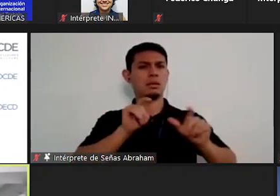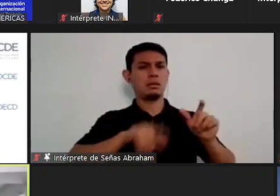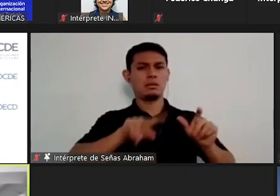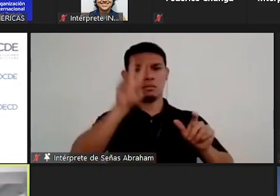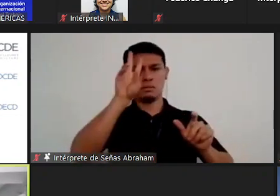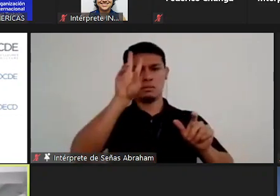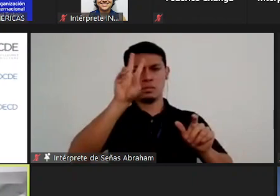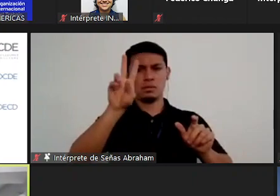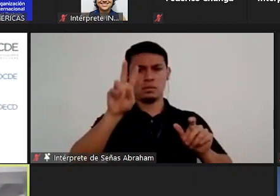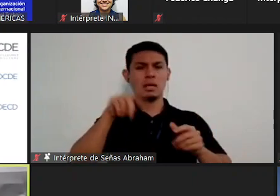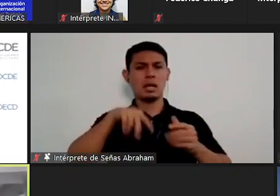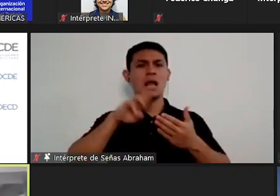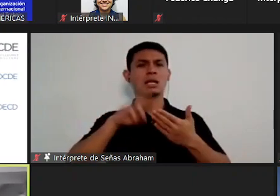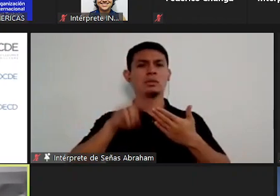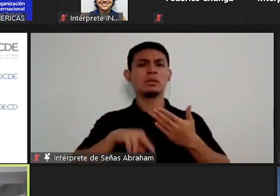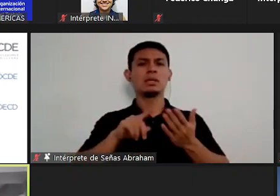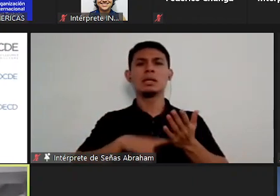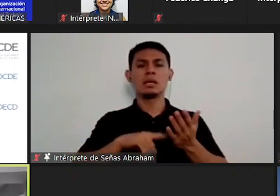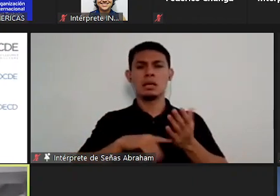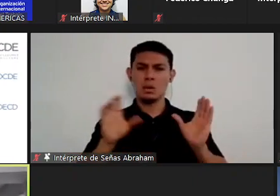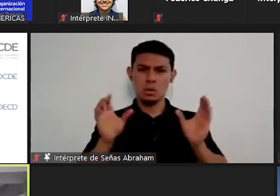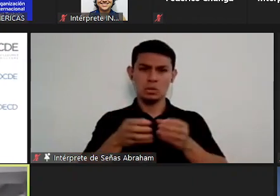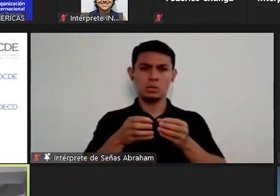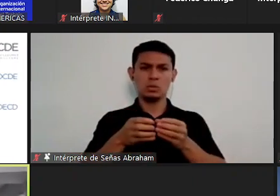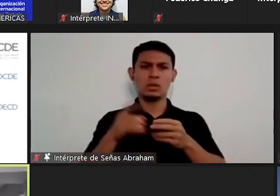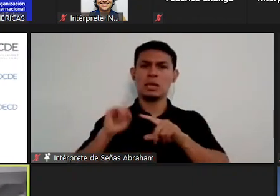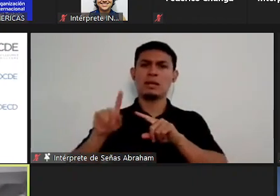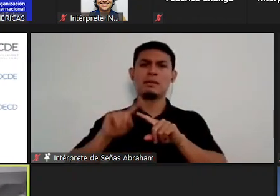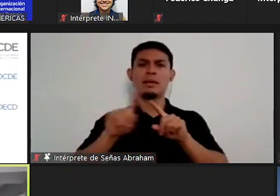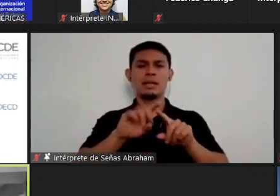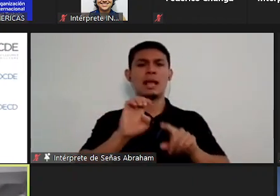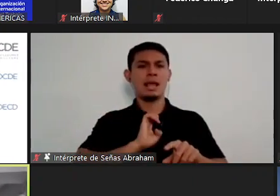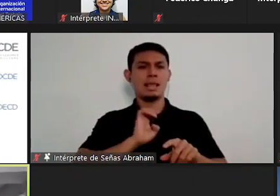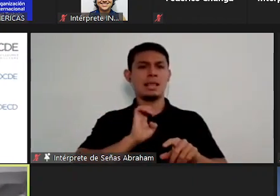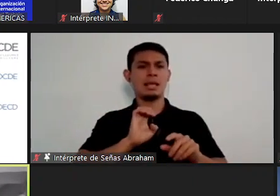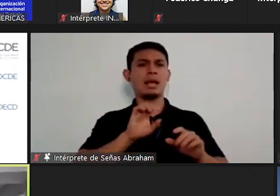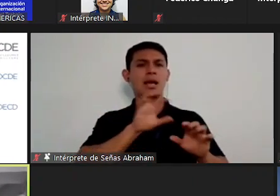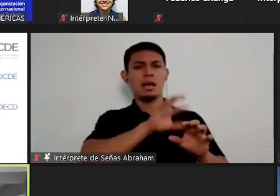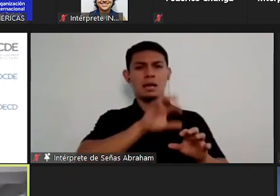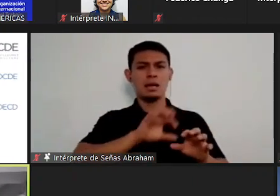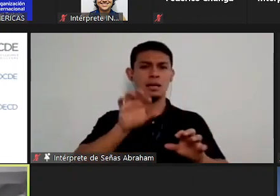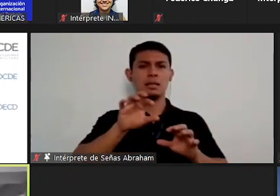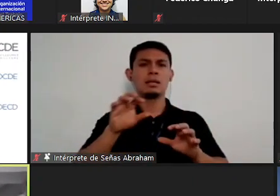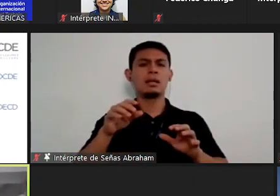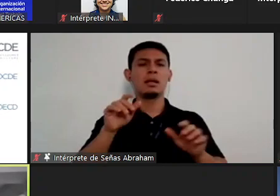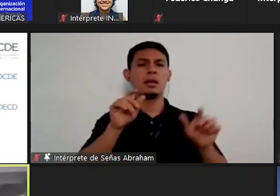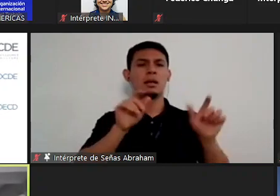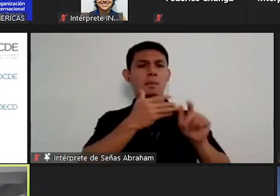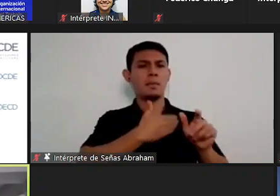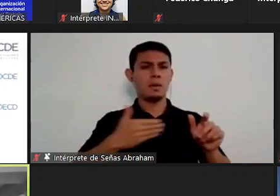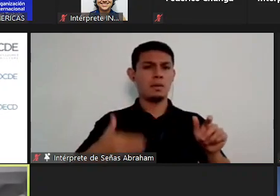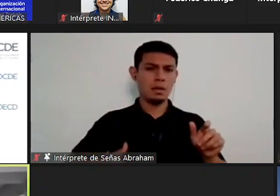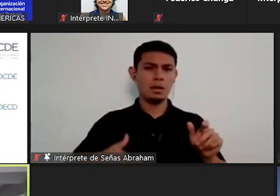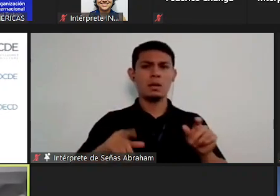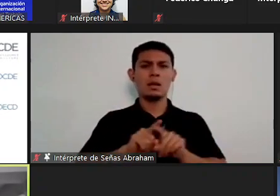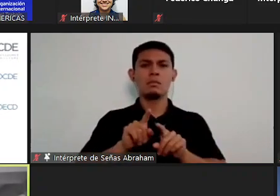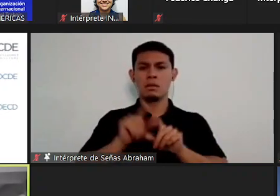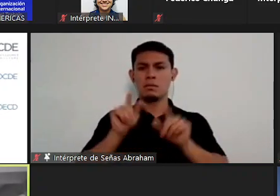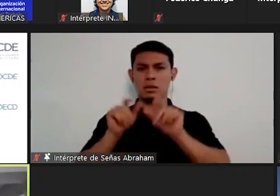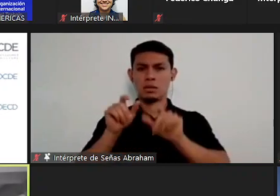well being of all peruvians this comes from the joint efforts of the different entities of a public